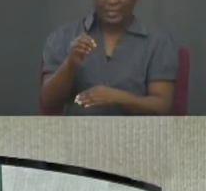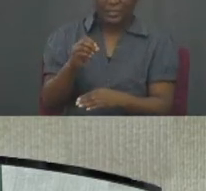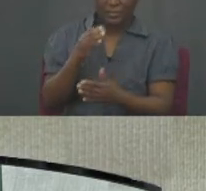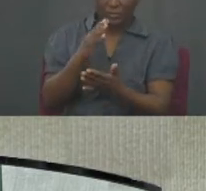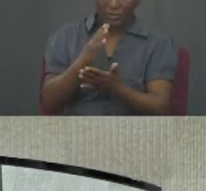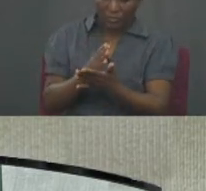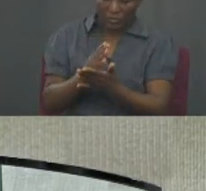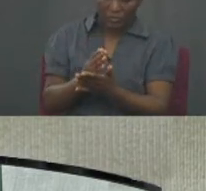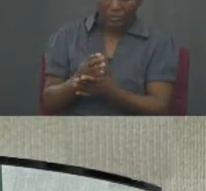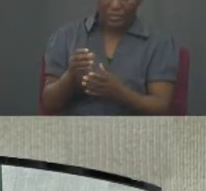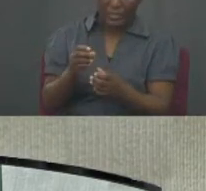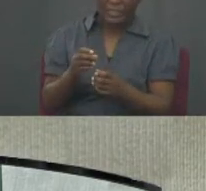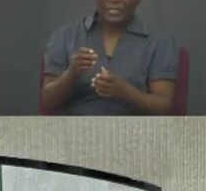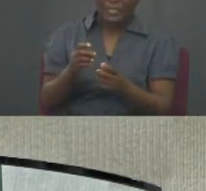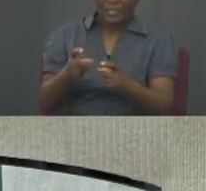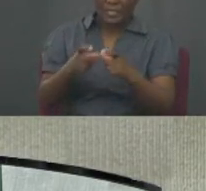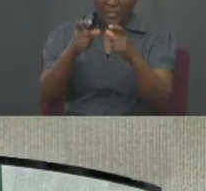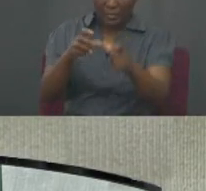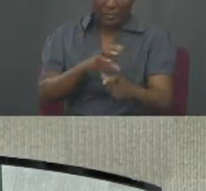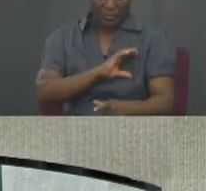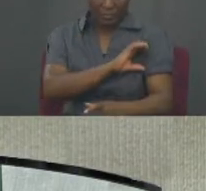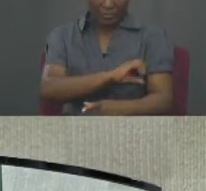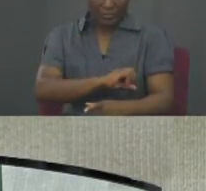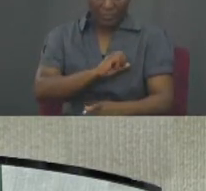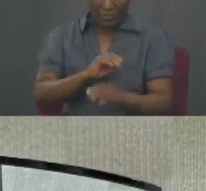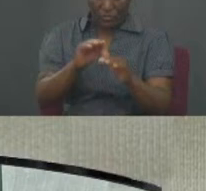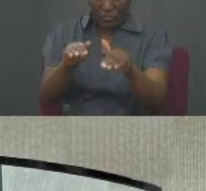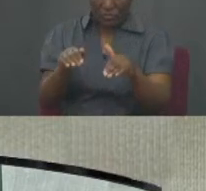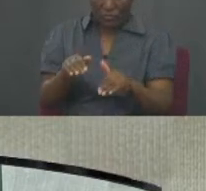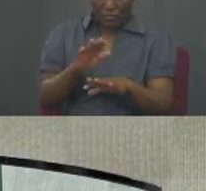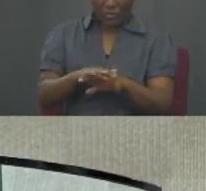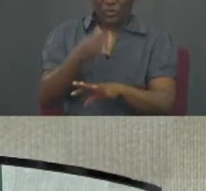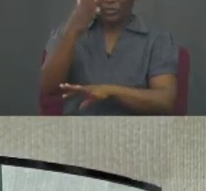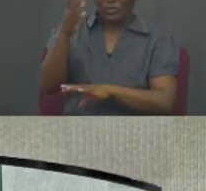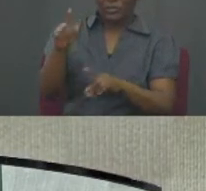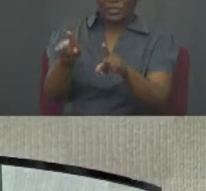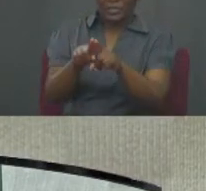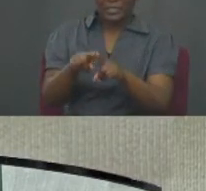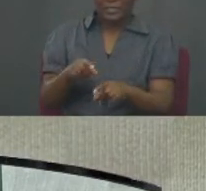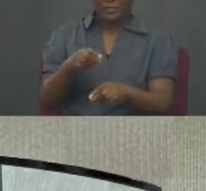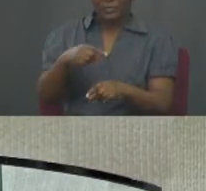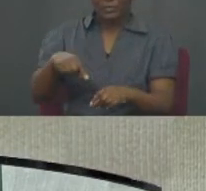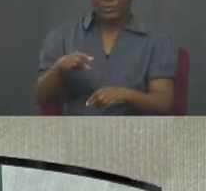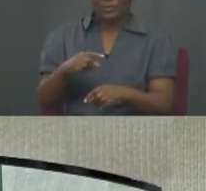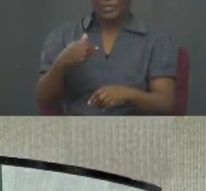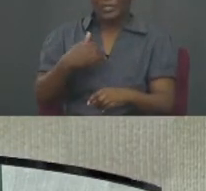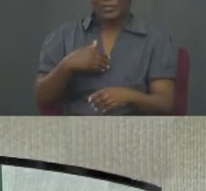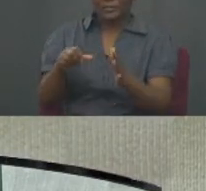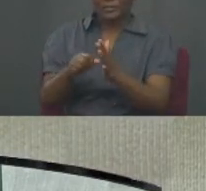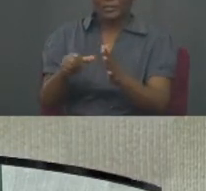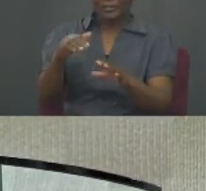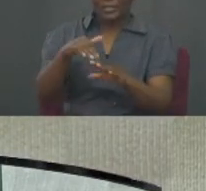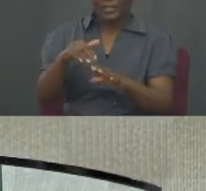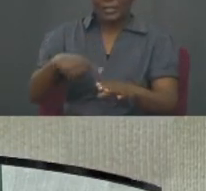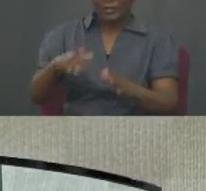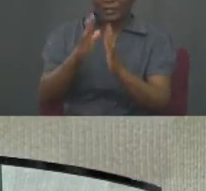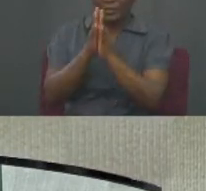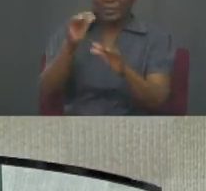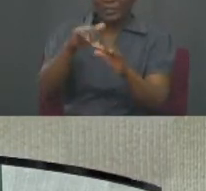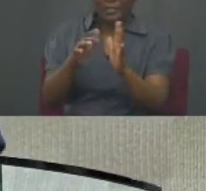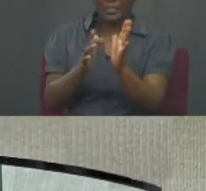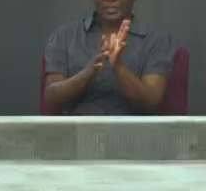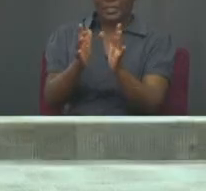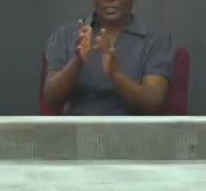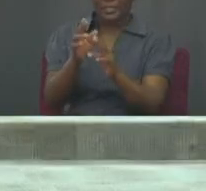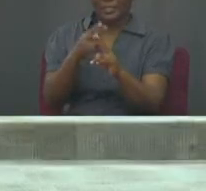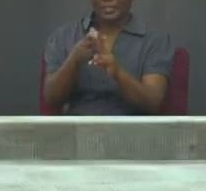patience to wait on you as you deal with our issues. This is our humble prayer in Jesus' name. Amen.